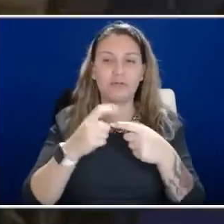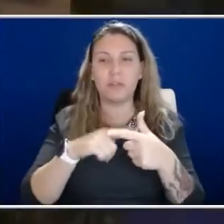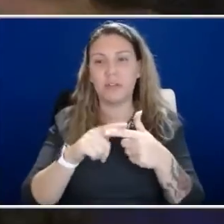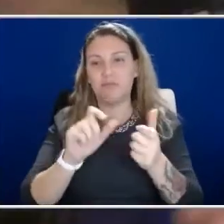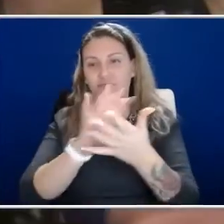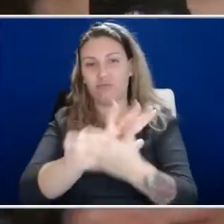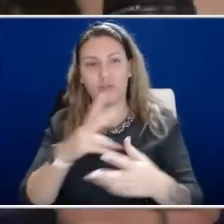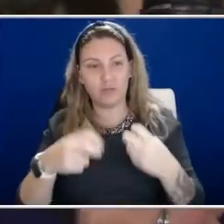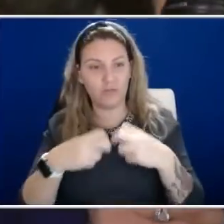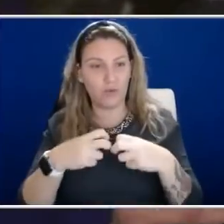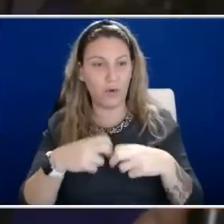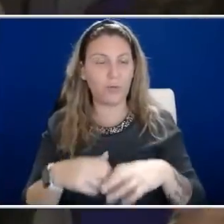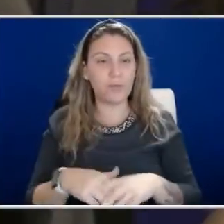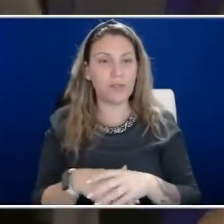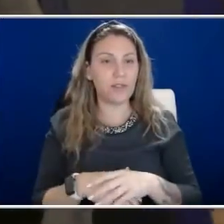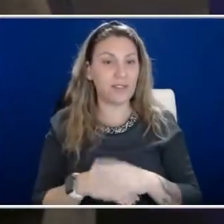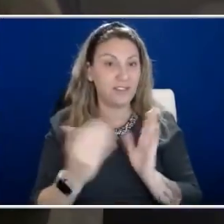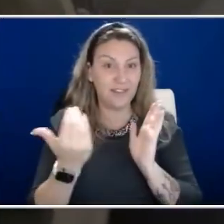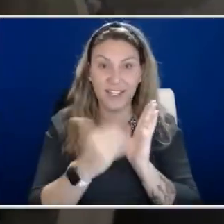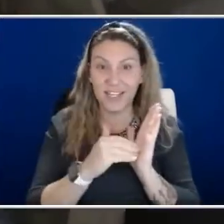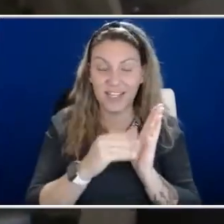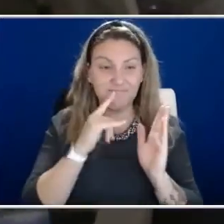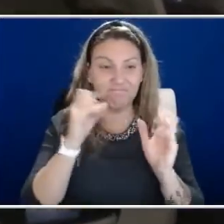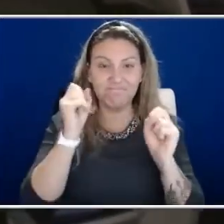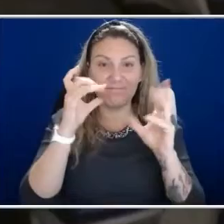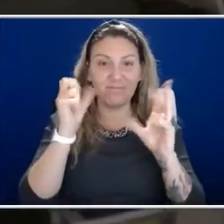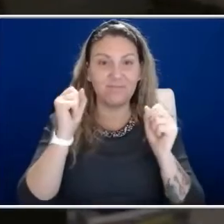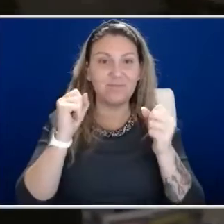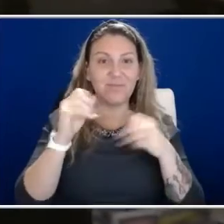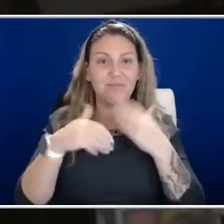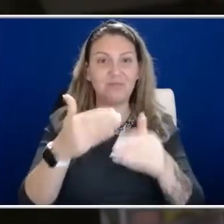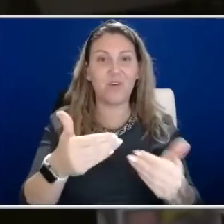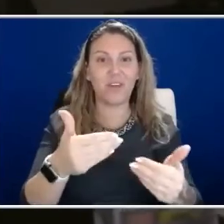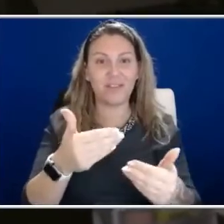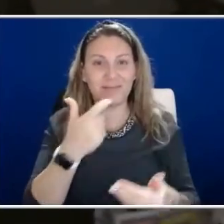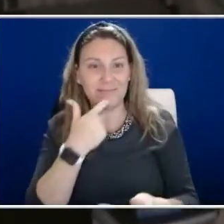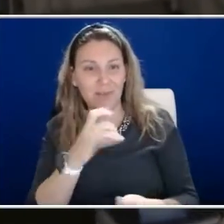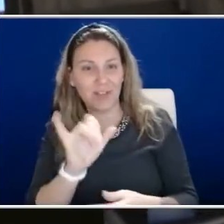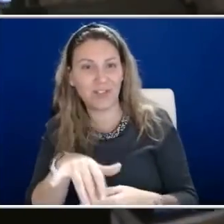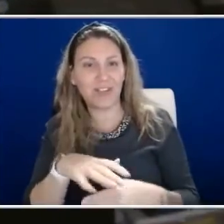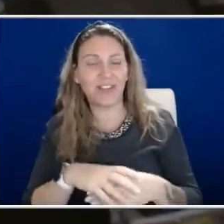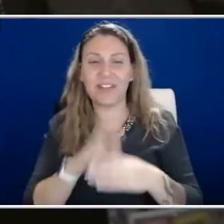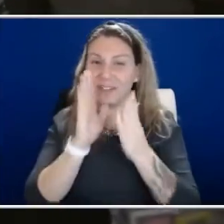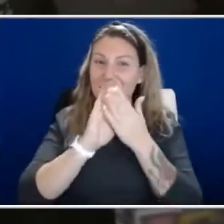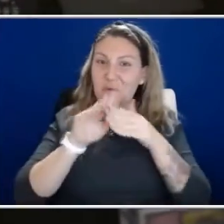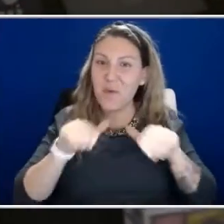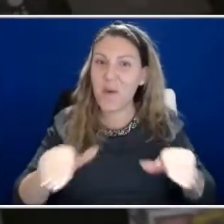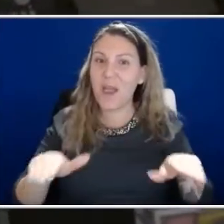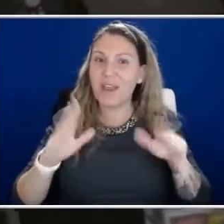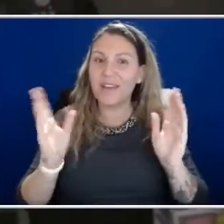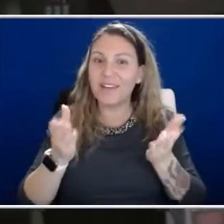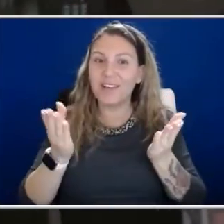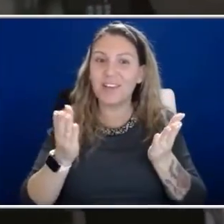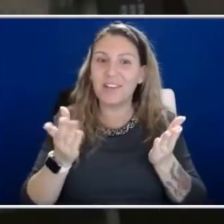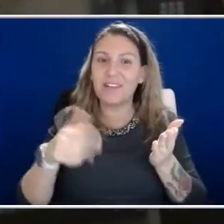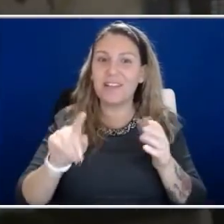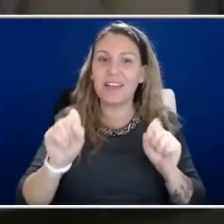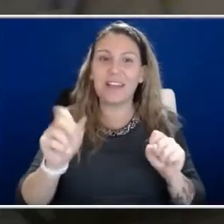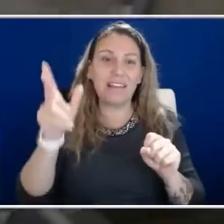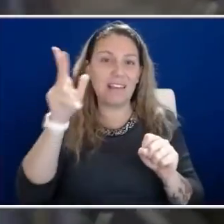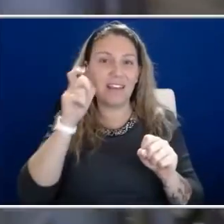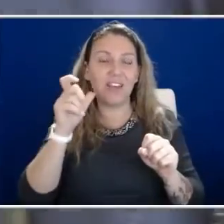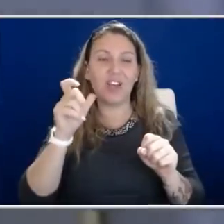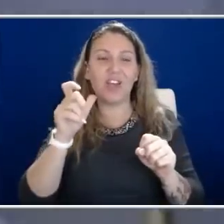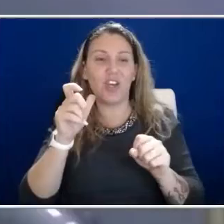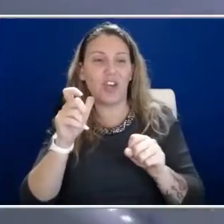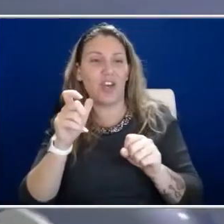This is, again, just a fascinating process to watch. It's quiet in here. They can hear the movies they're watching.